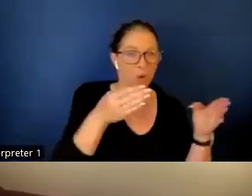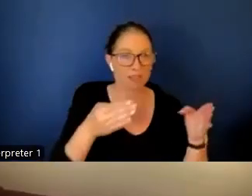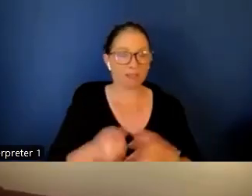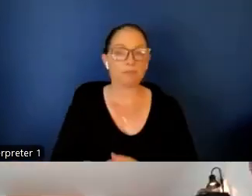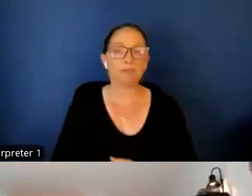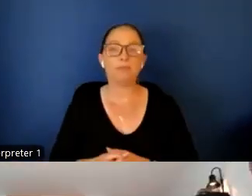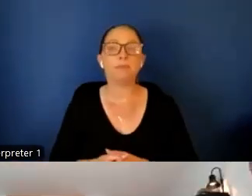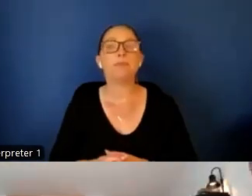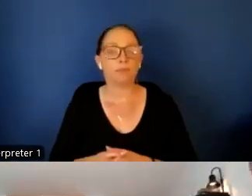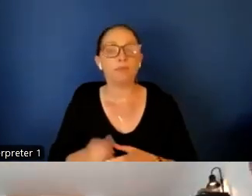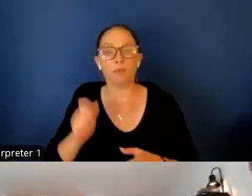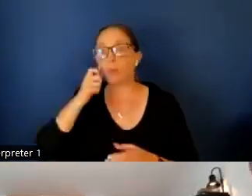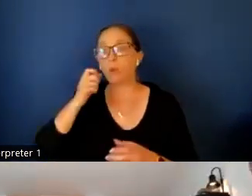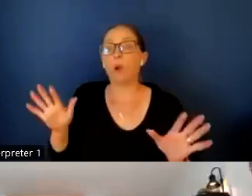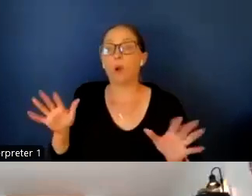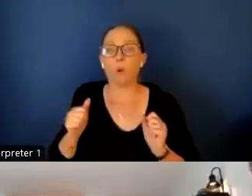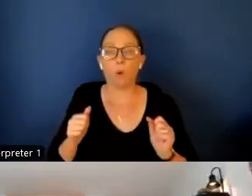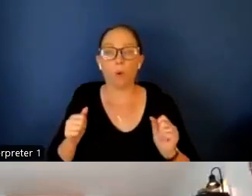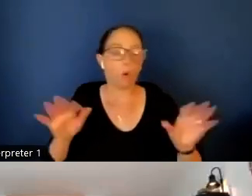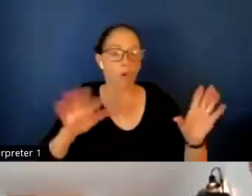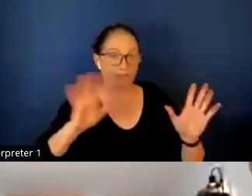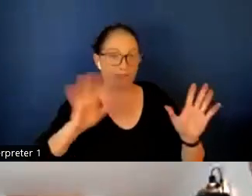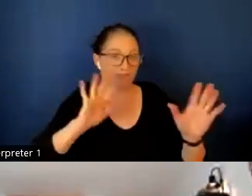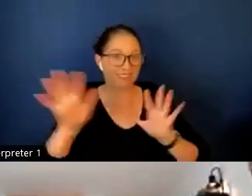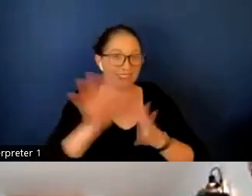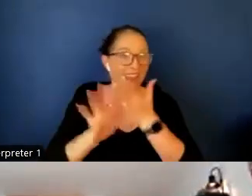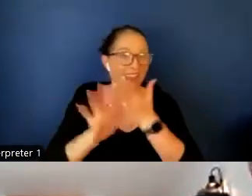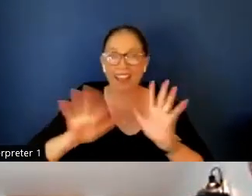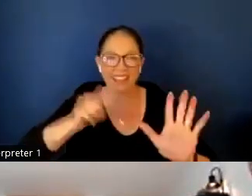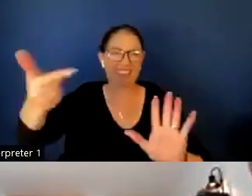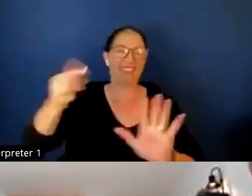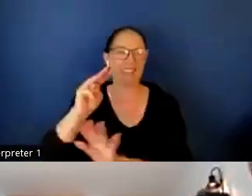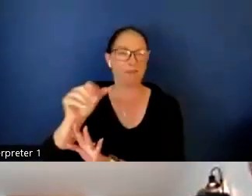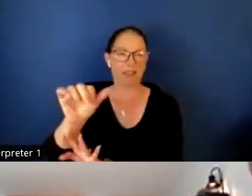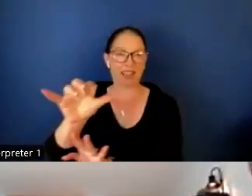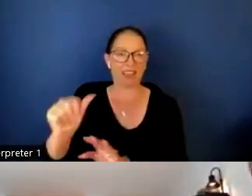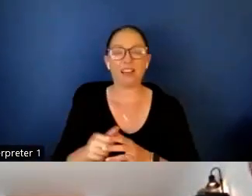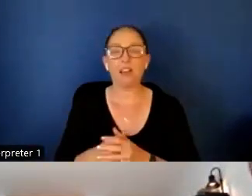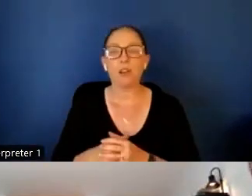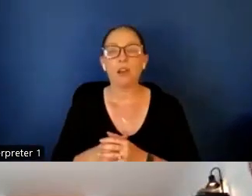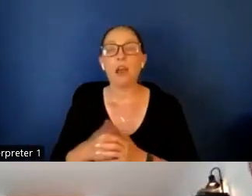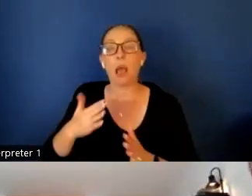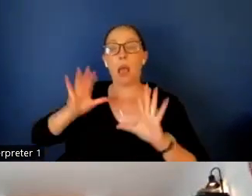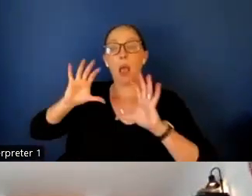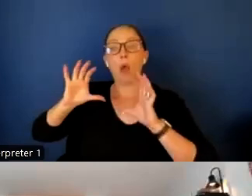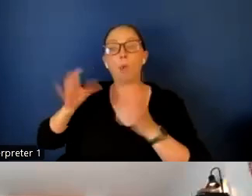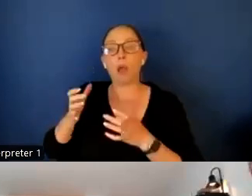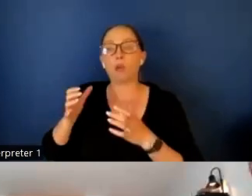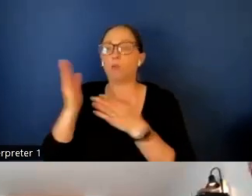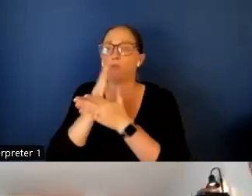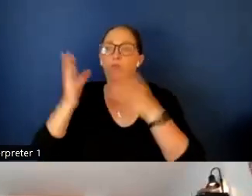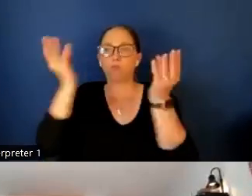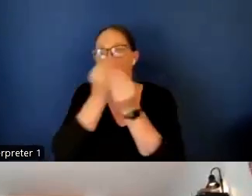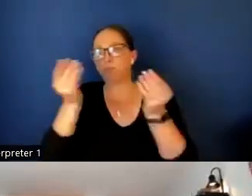We talked Cool. about my. Go I was for it, just going to Maria. jump in. Right. Go ahead. My group shared so many wonderful things, so thank